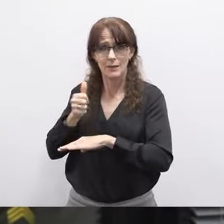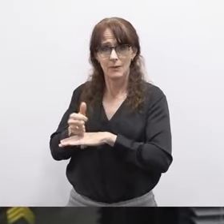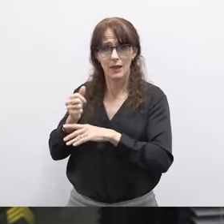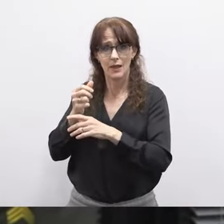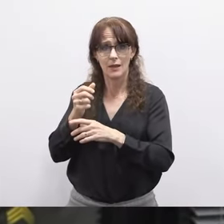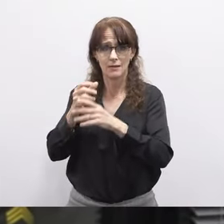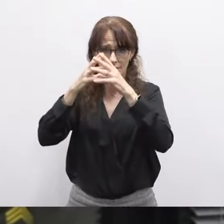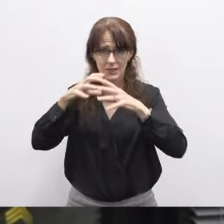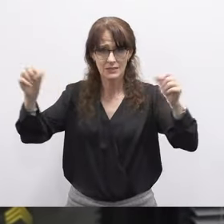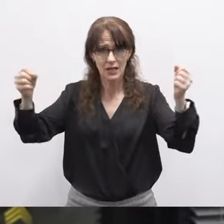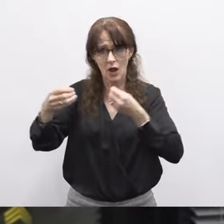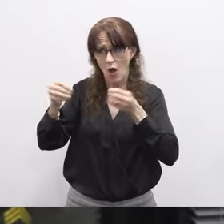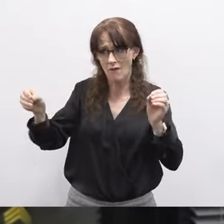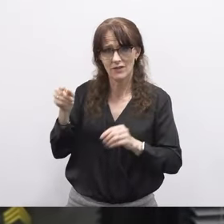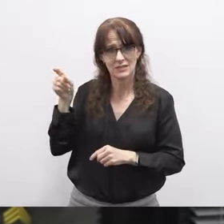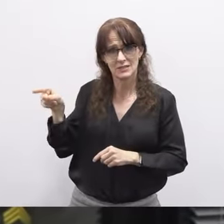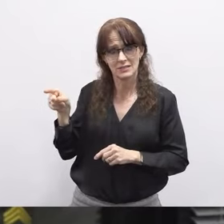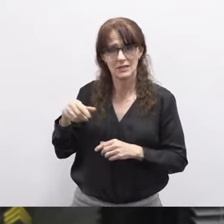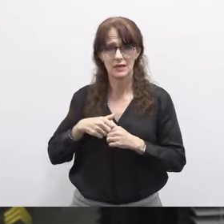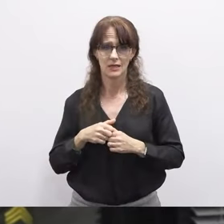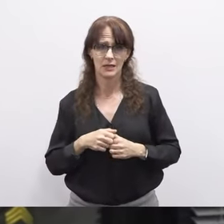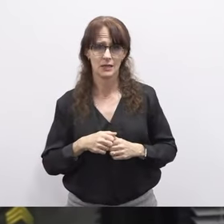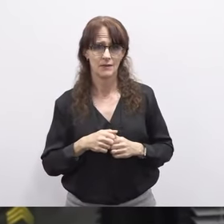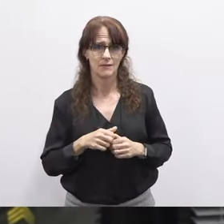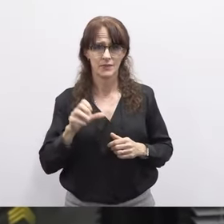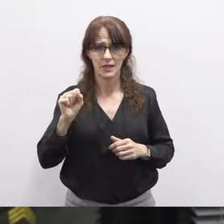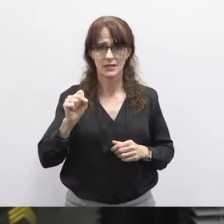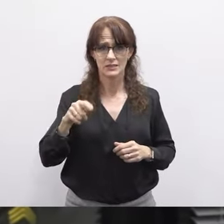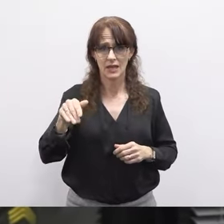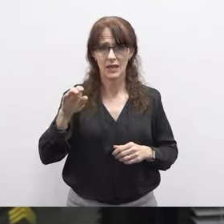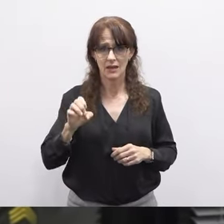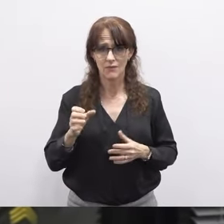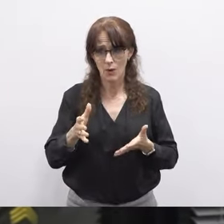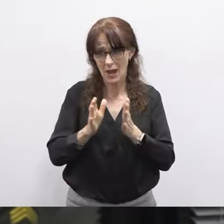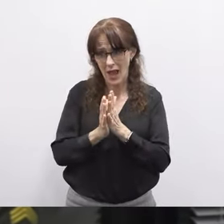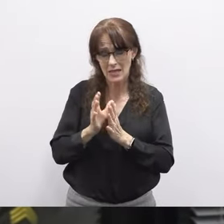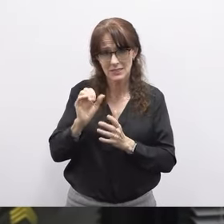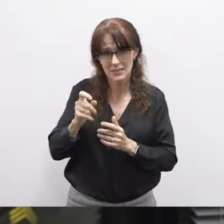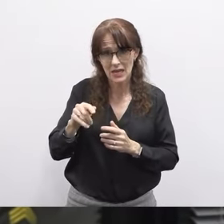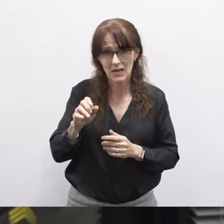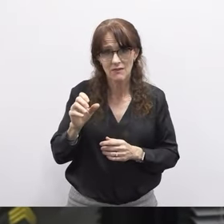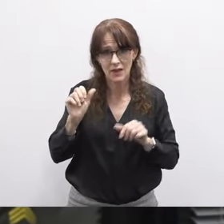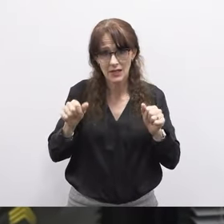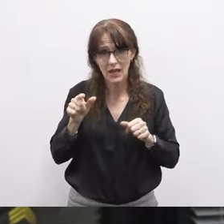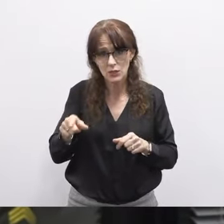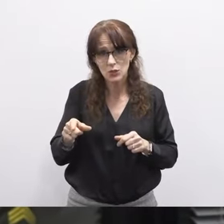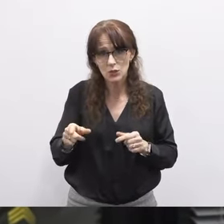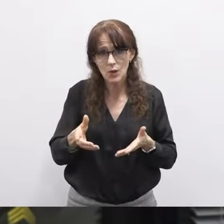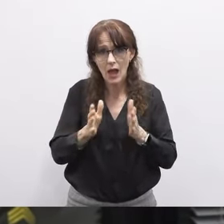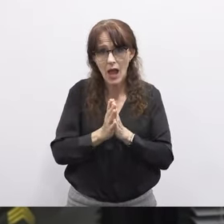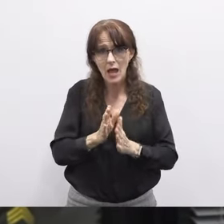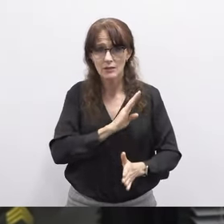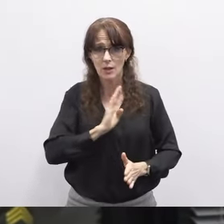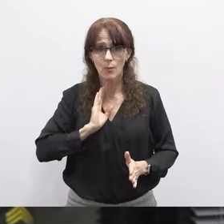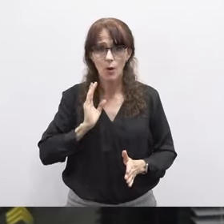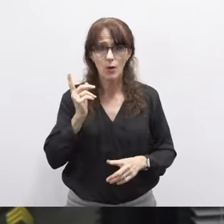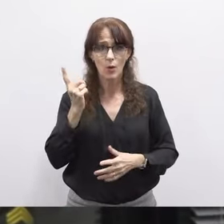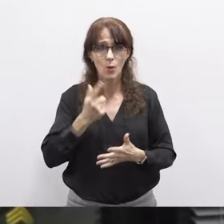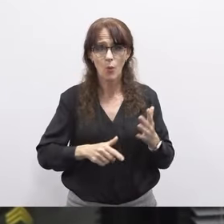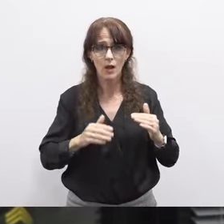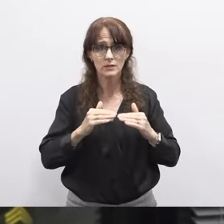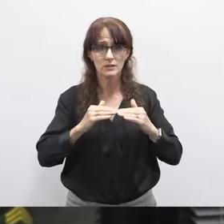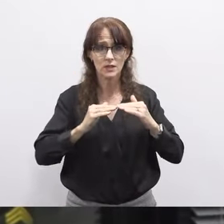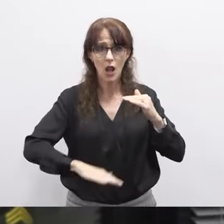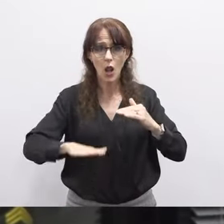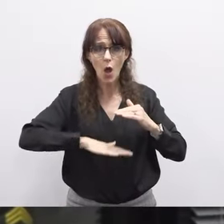the executive office. Steve, we asked Steve, Can you ask the board members what is the lowest